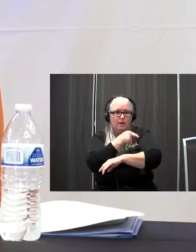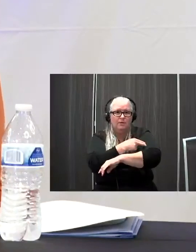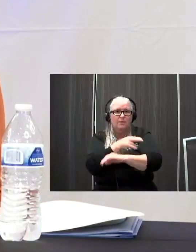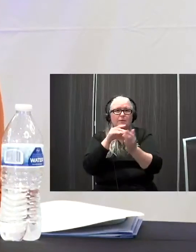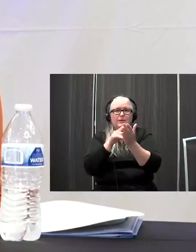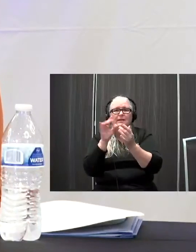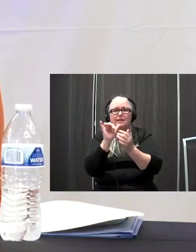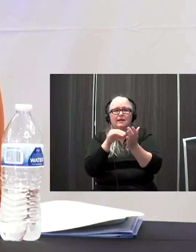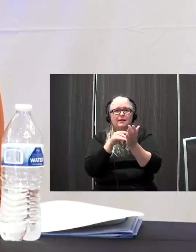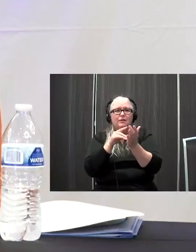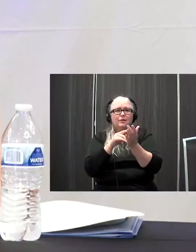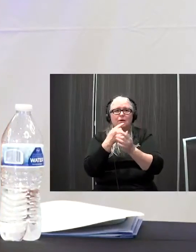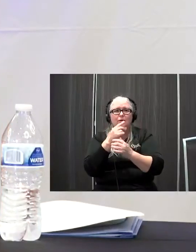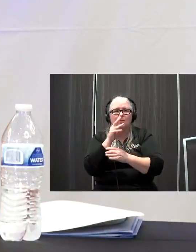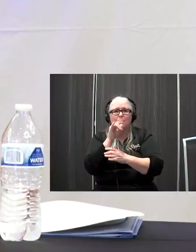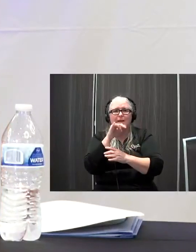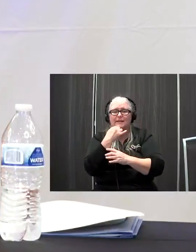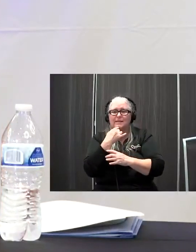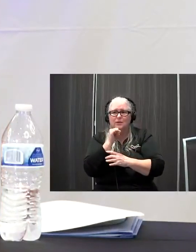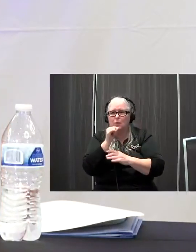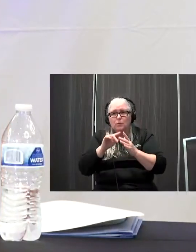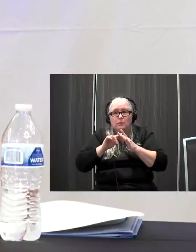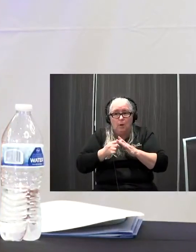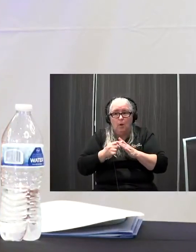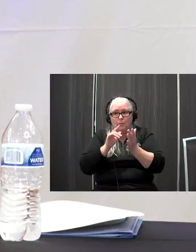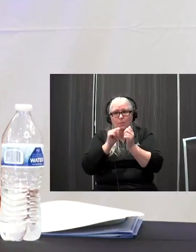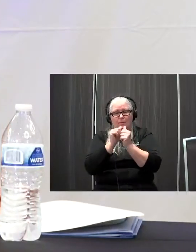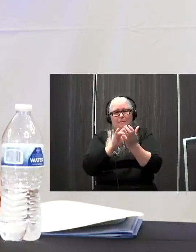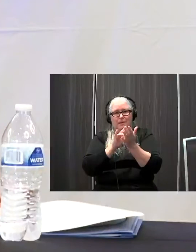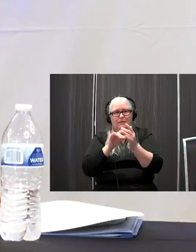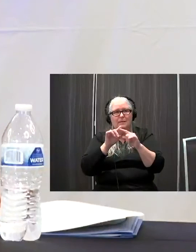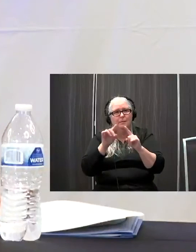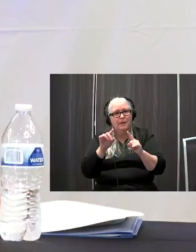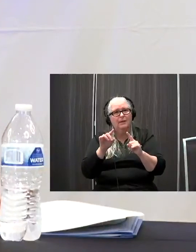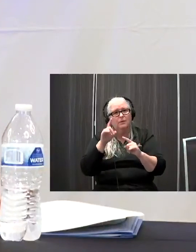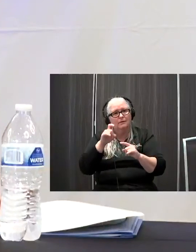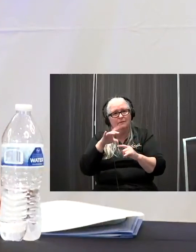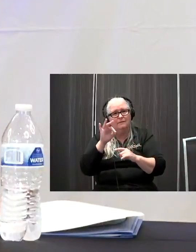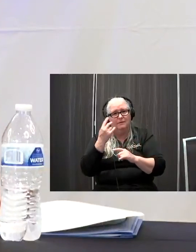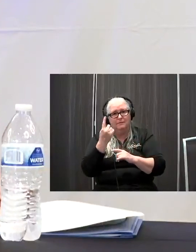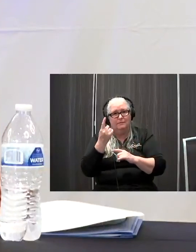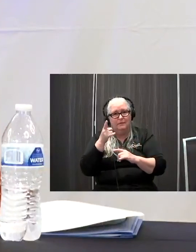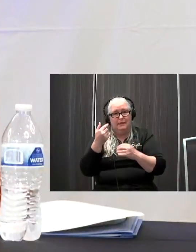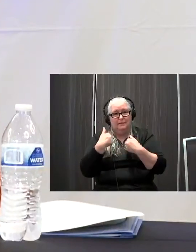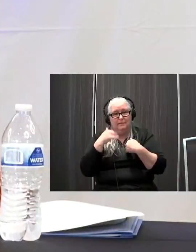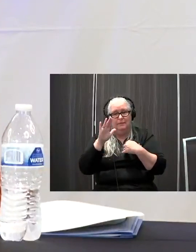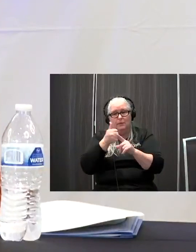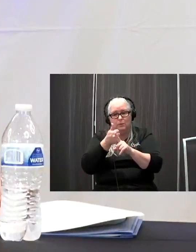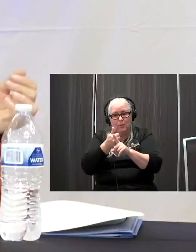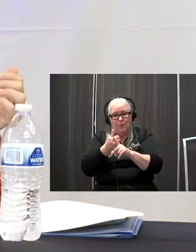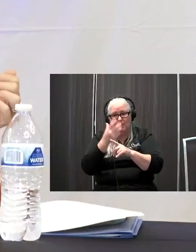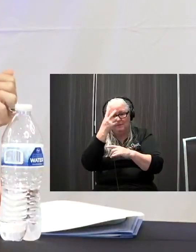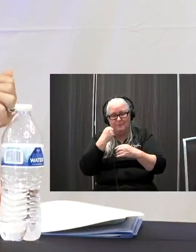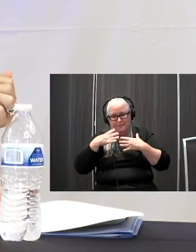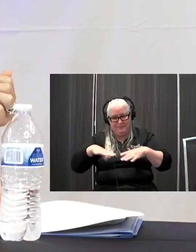but when it's getting to this point, you've got to find something. He wears his own pajamas. He brings his own